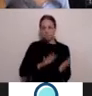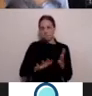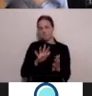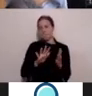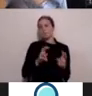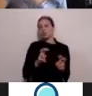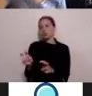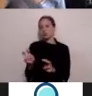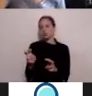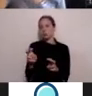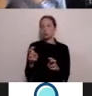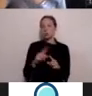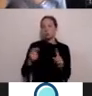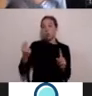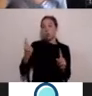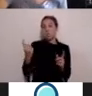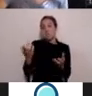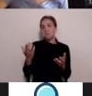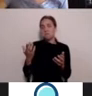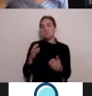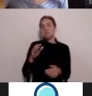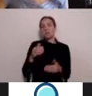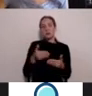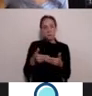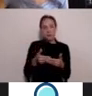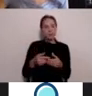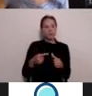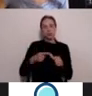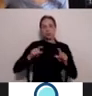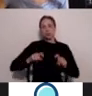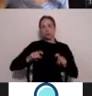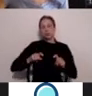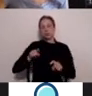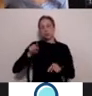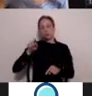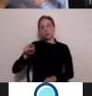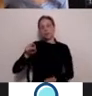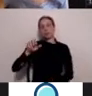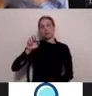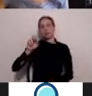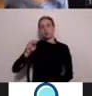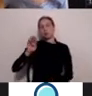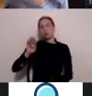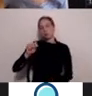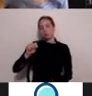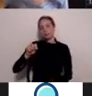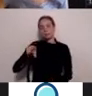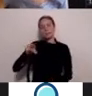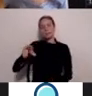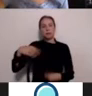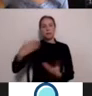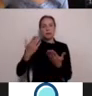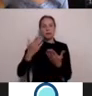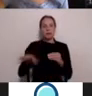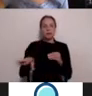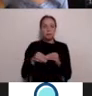issues. But as always, Babies First Test and Expecting Health and Navigate Newborn Screening are here as resources to provide additional education to the